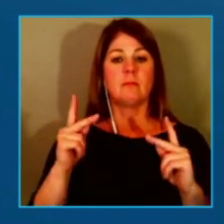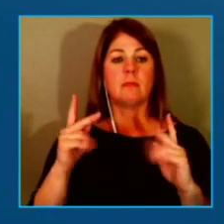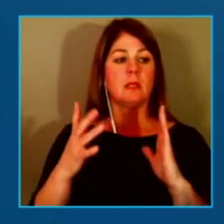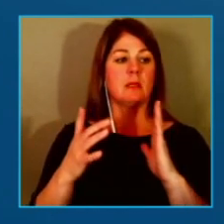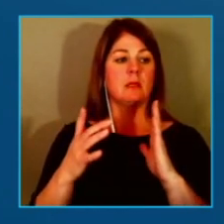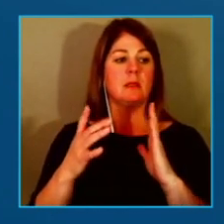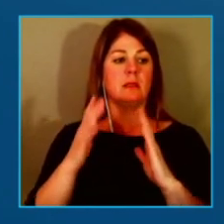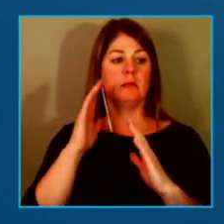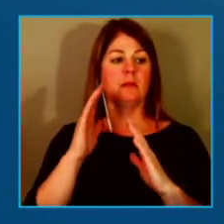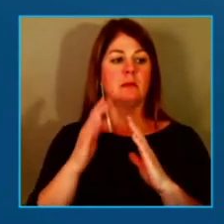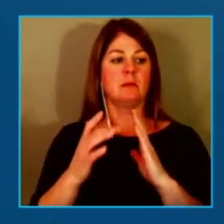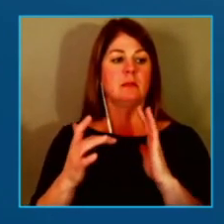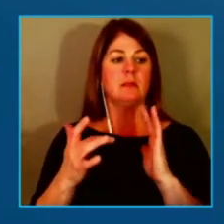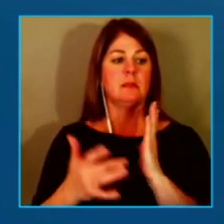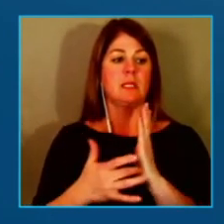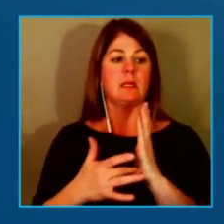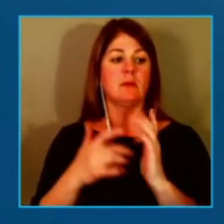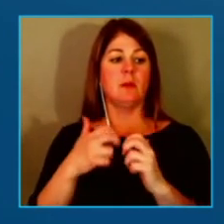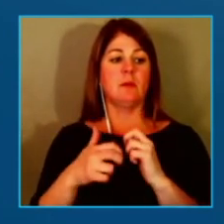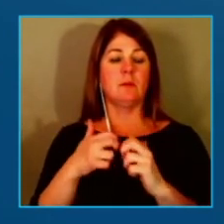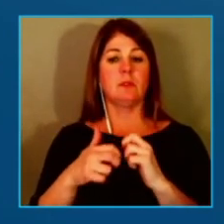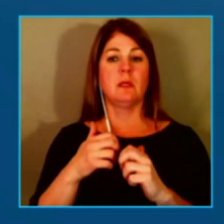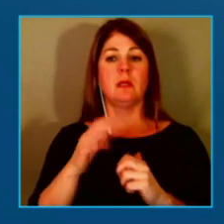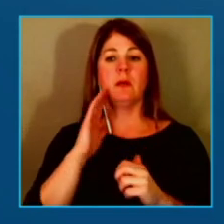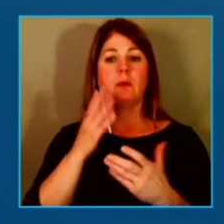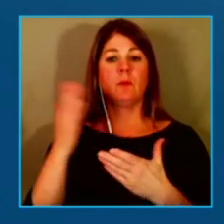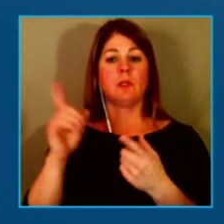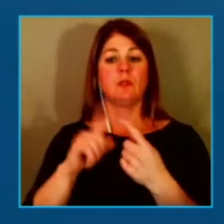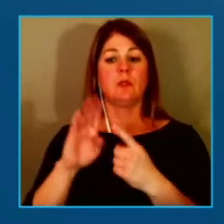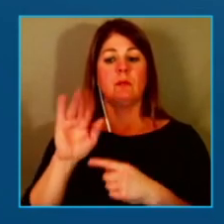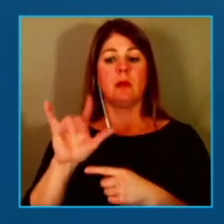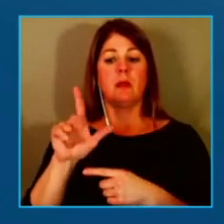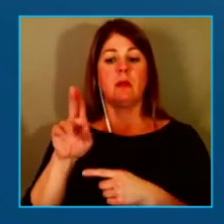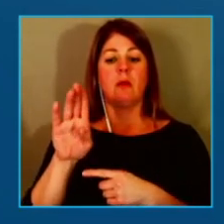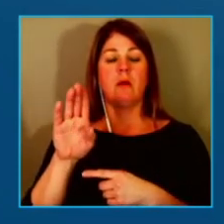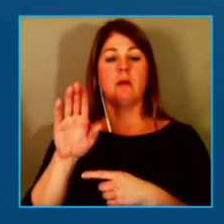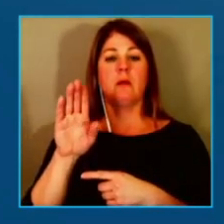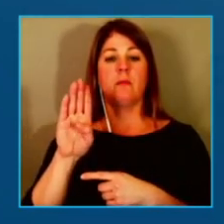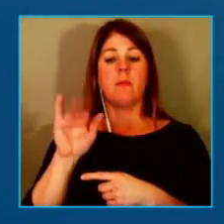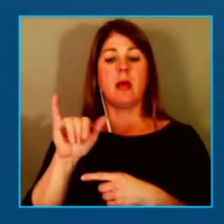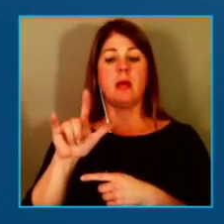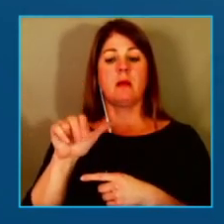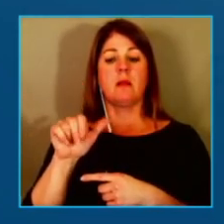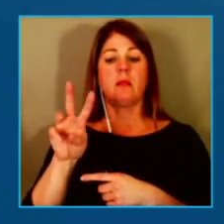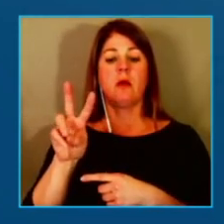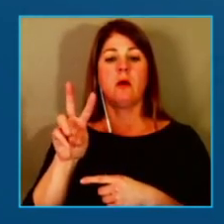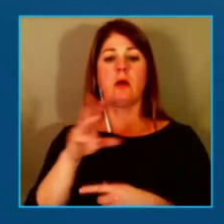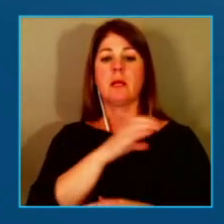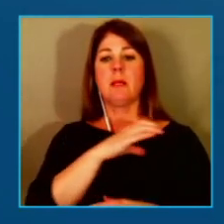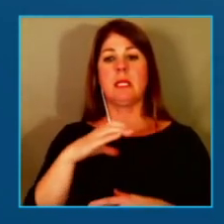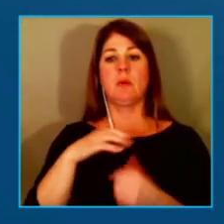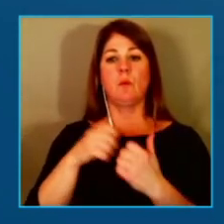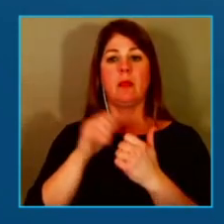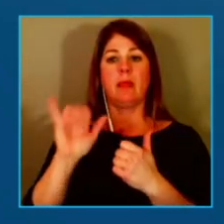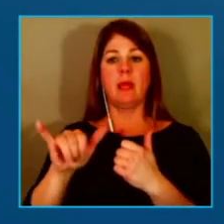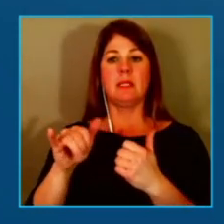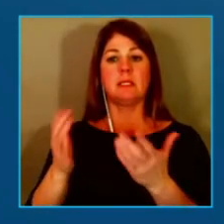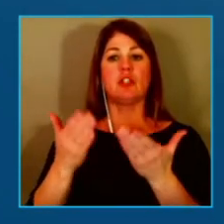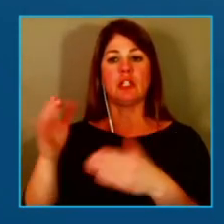Yes, I would. And I will take that to the bylaw committee and with that suggestion. So, yes. Okay.